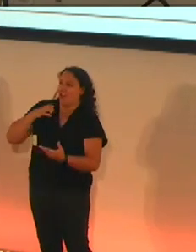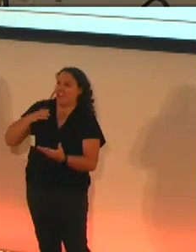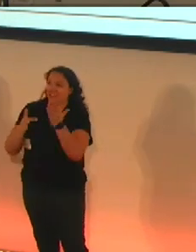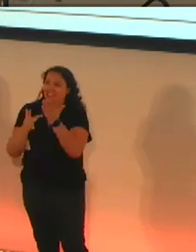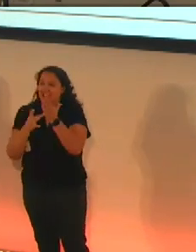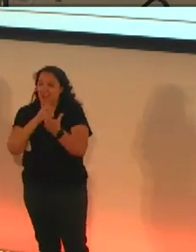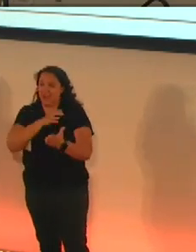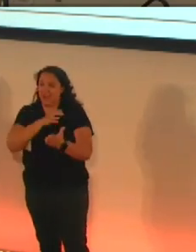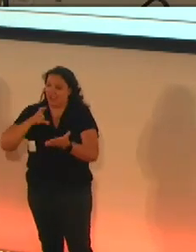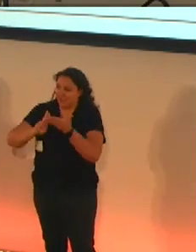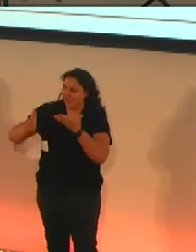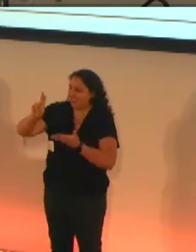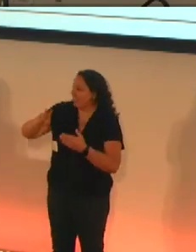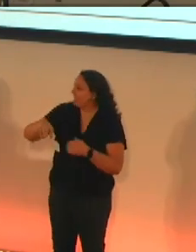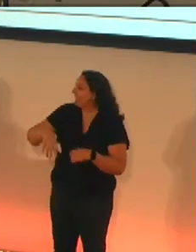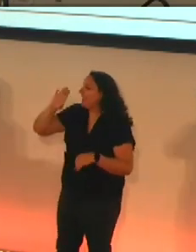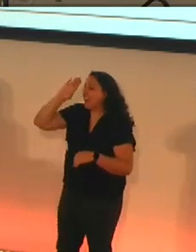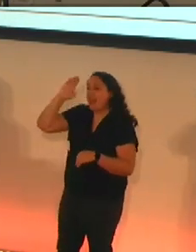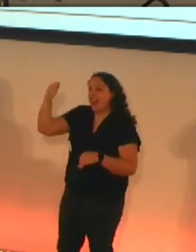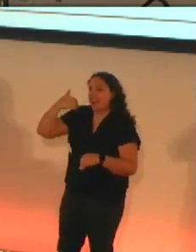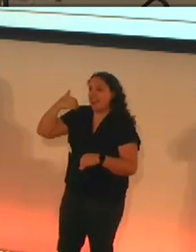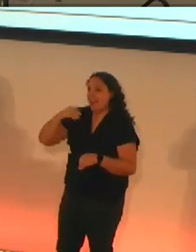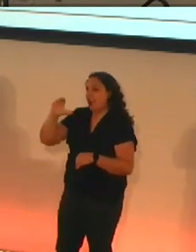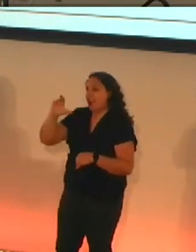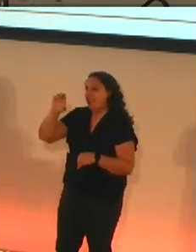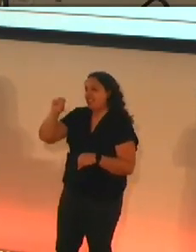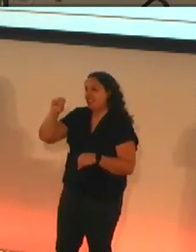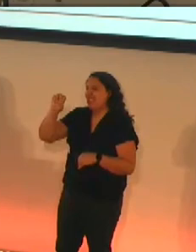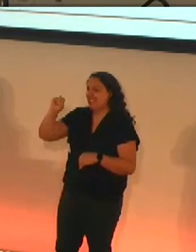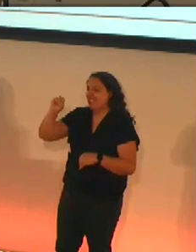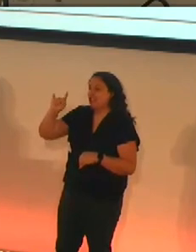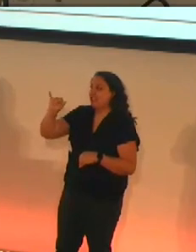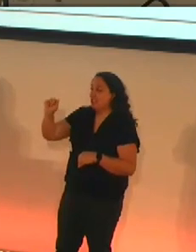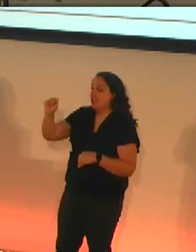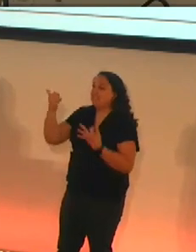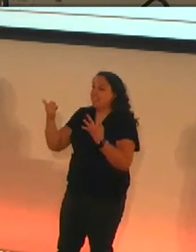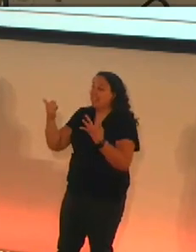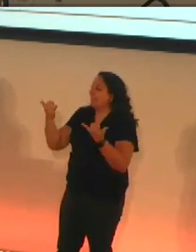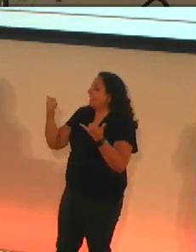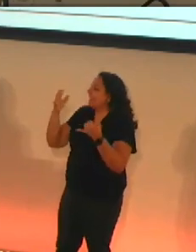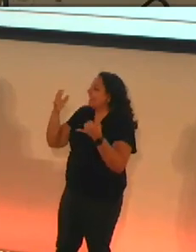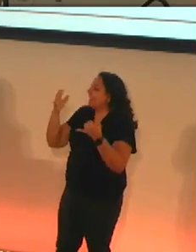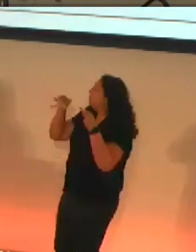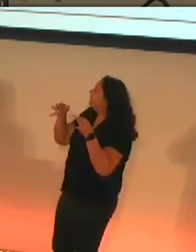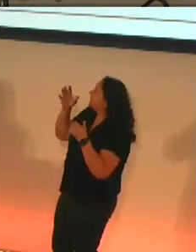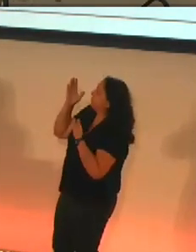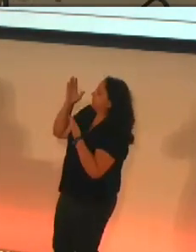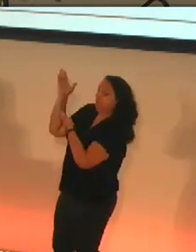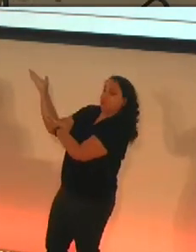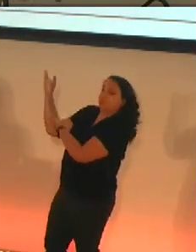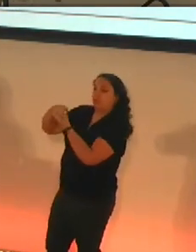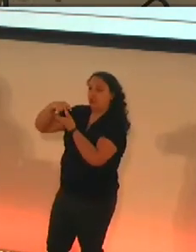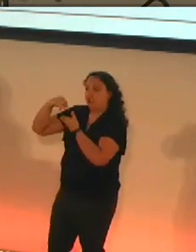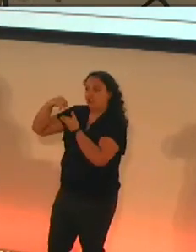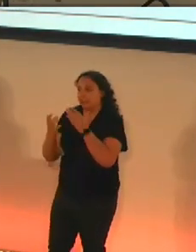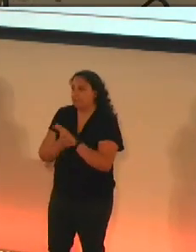University. Hi, everyone. My name is Crescentia, and today we'll be talking about our project. And so we're